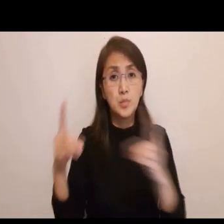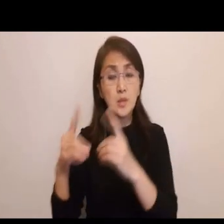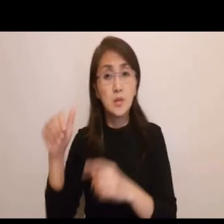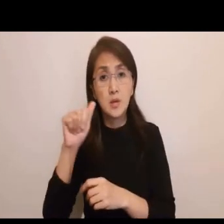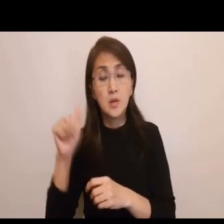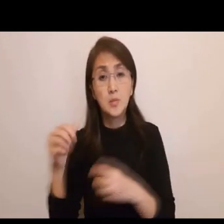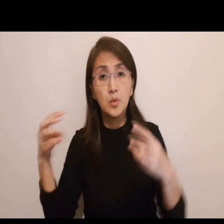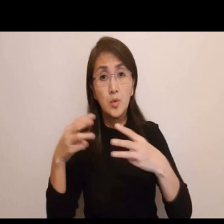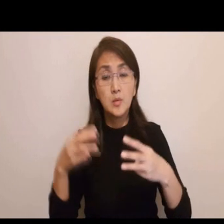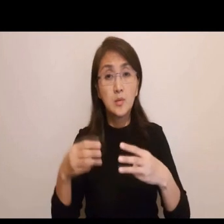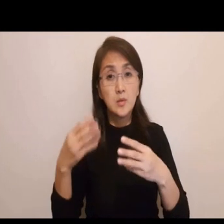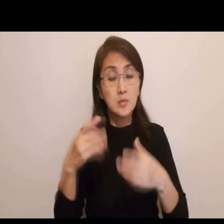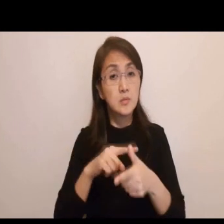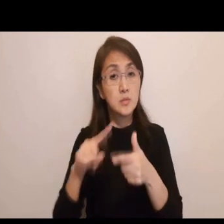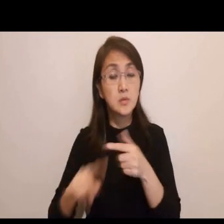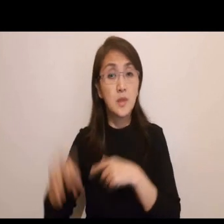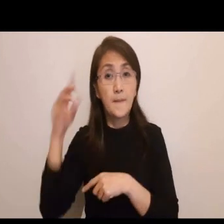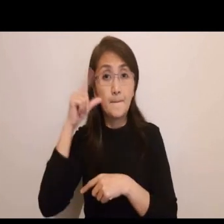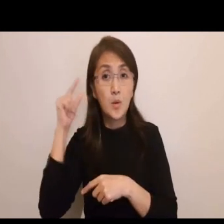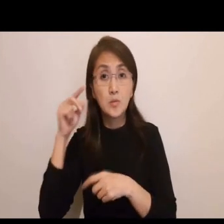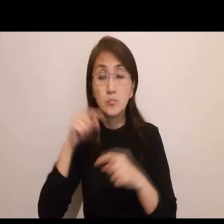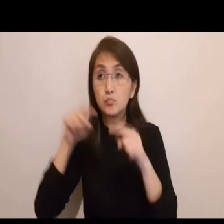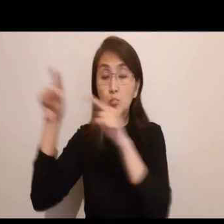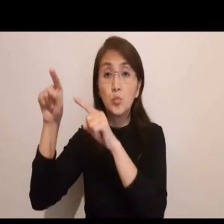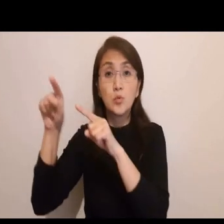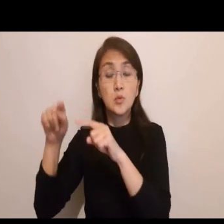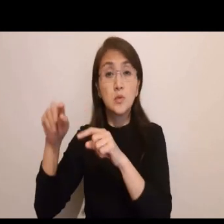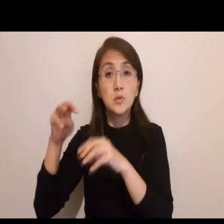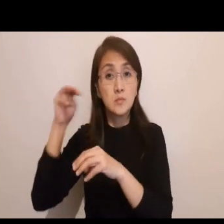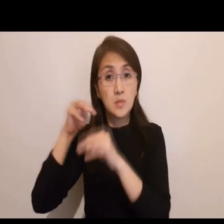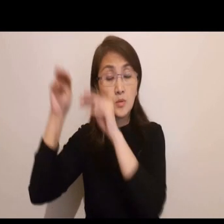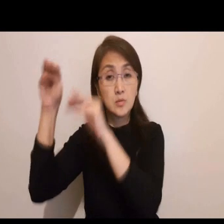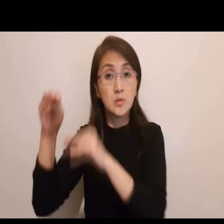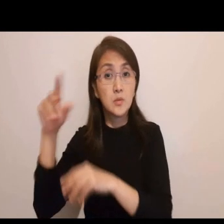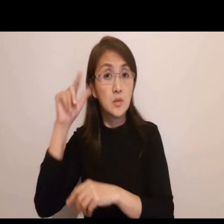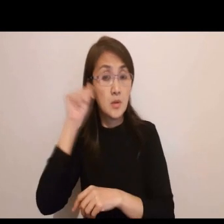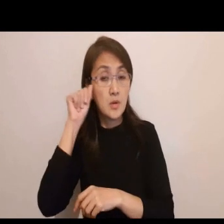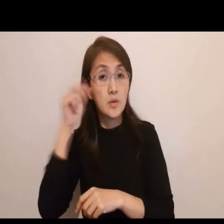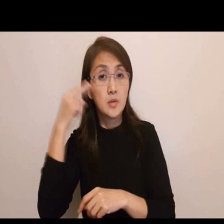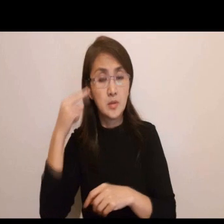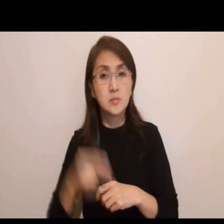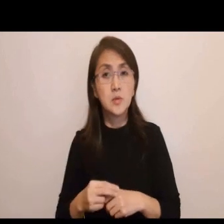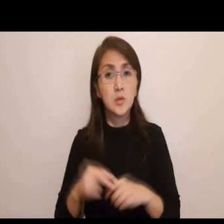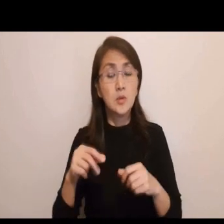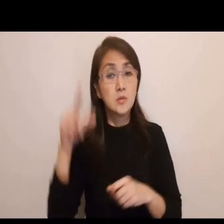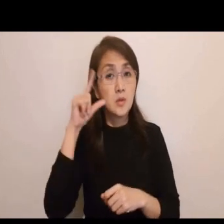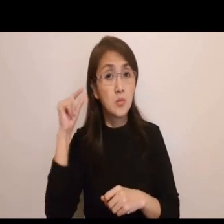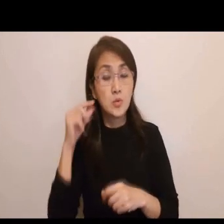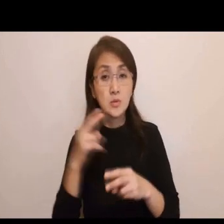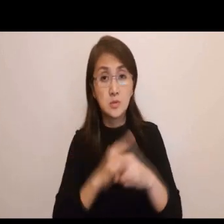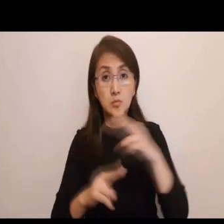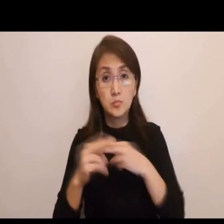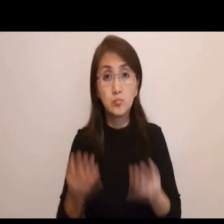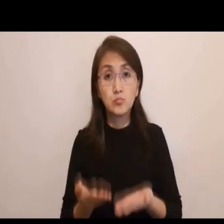He engaged Amalek in battle after Moses had climbed to the top of the hill with Aaron and Hur. As long as